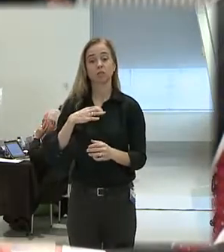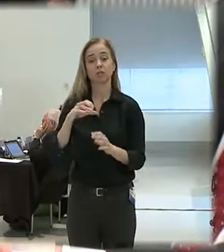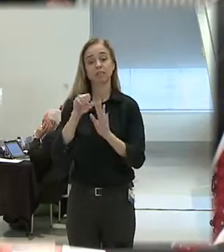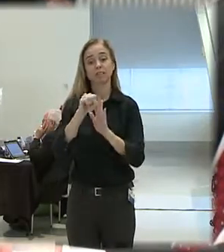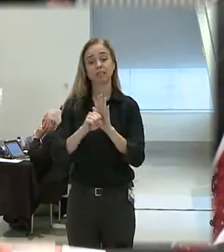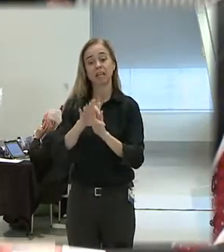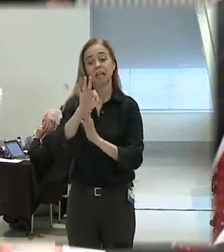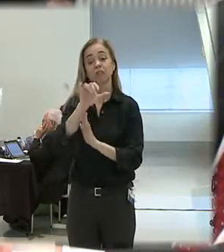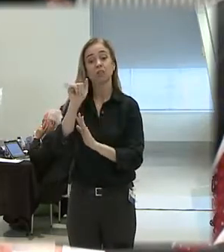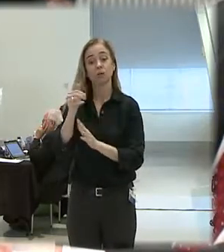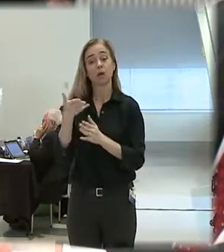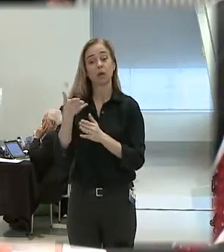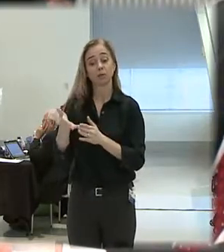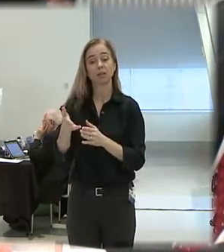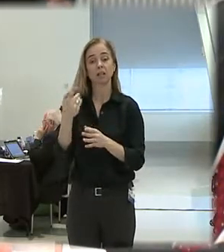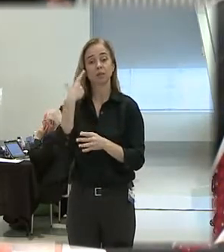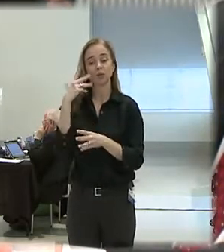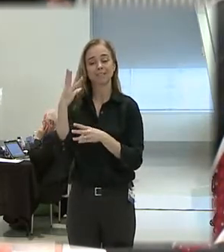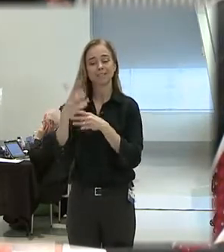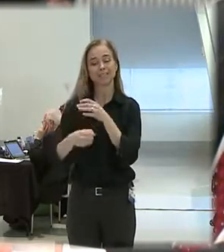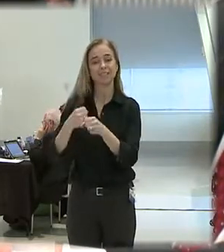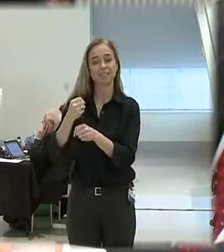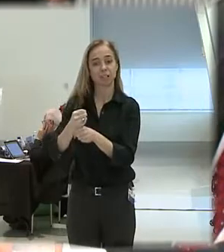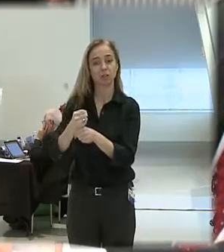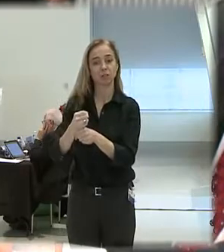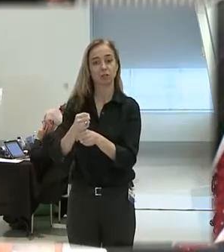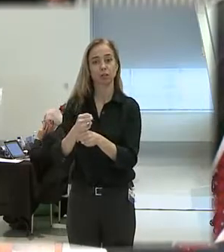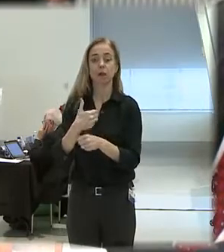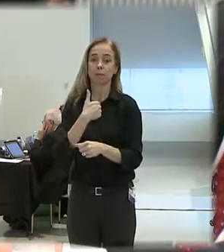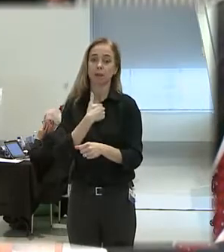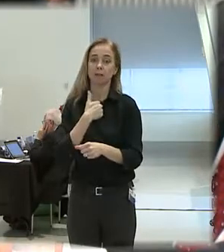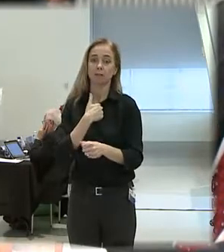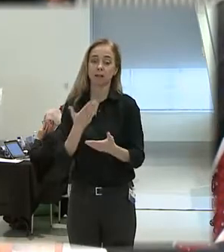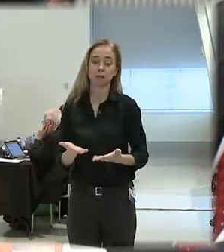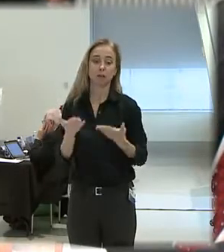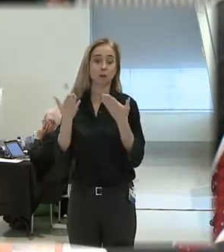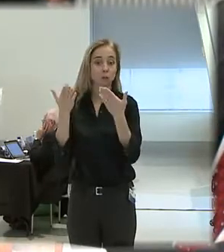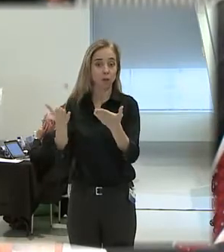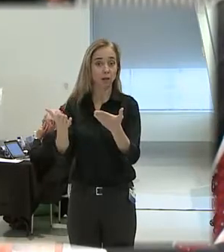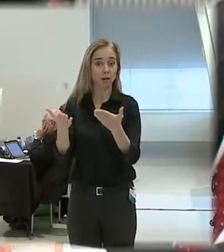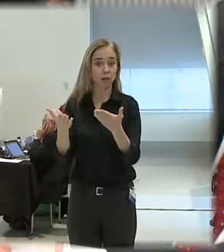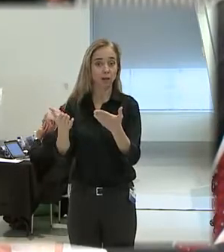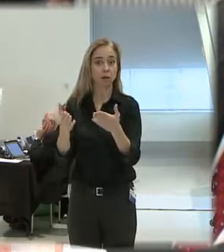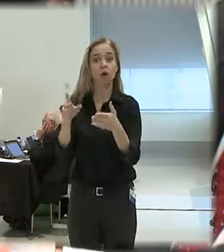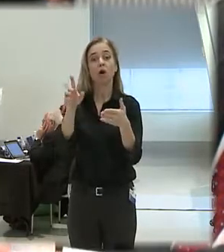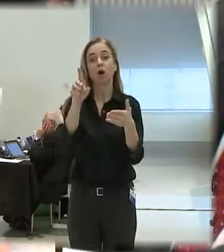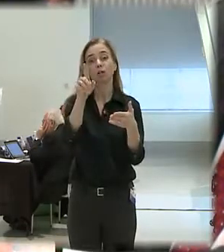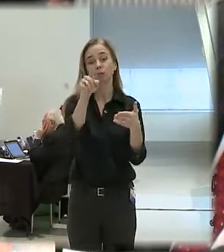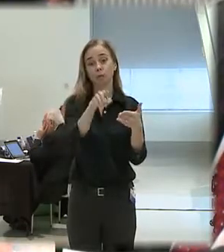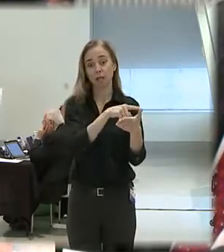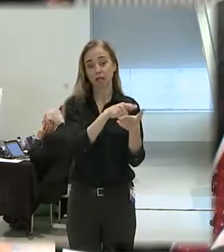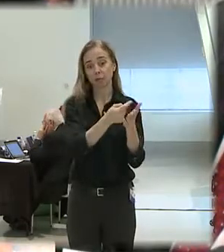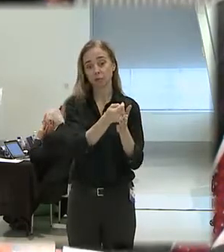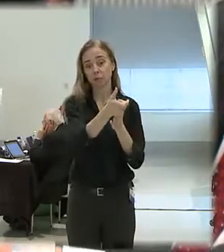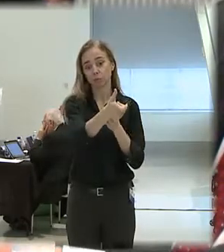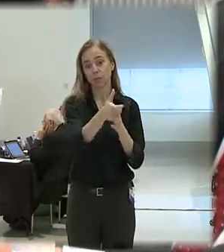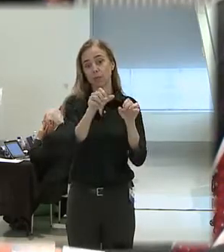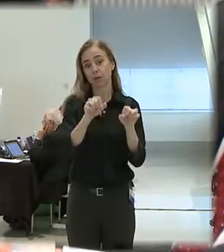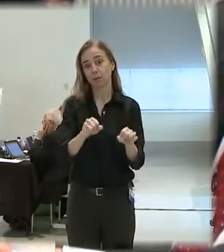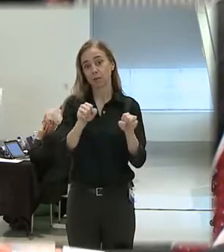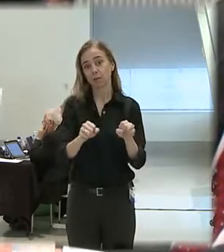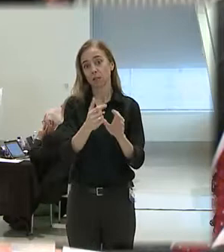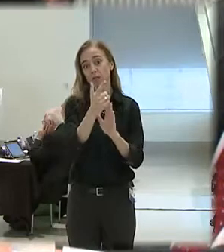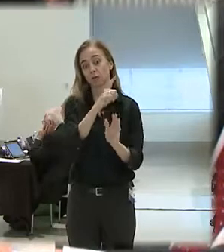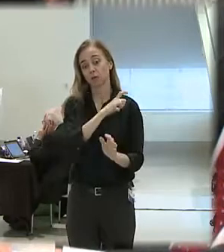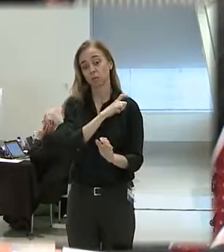for 6 years and have personally recommended and terminated the ability for law enforcement